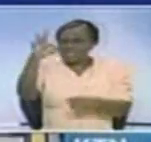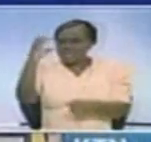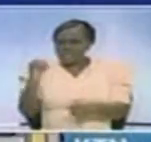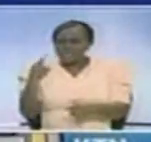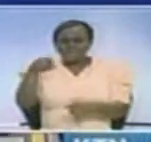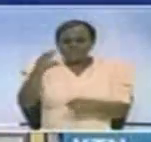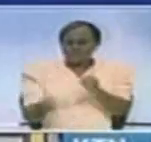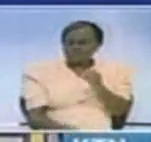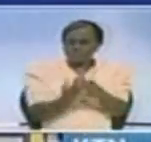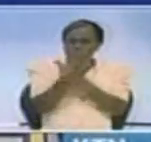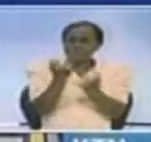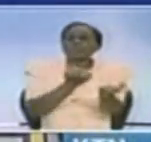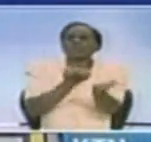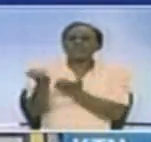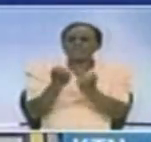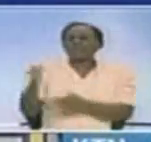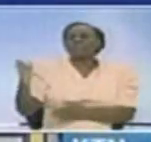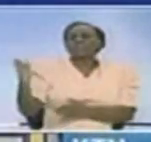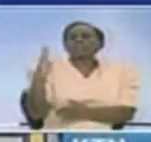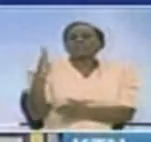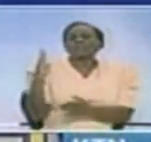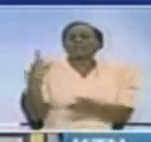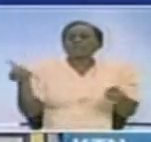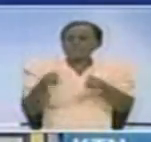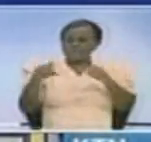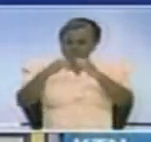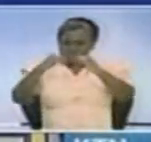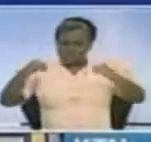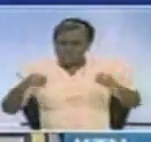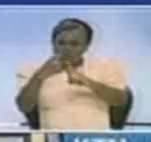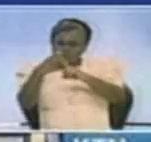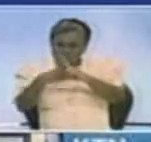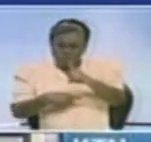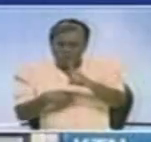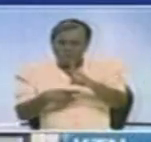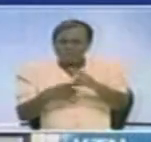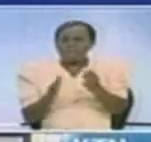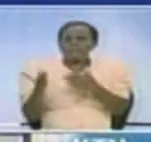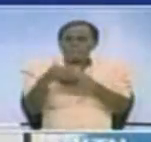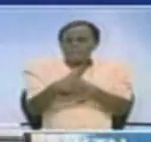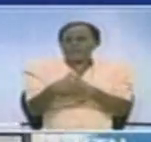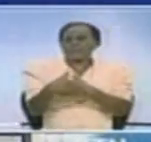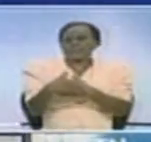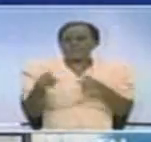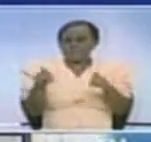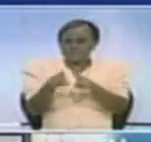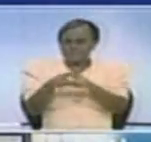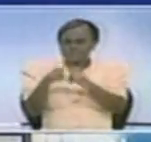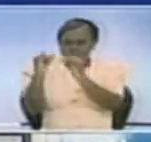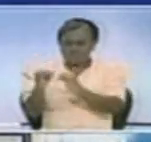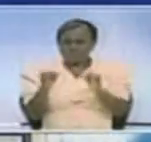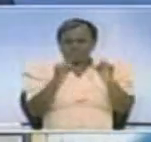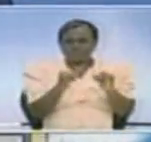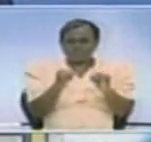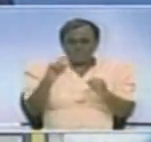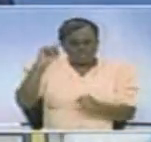who've set up businesses, the security forces. They're dividing them from the bulk of the native population or the indigenous population. All right, hold